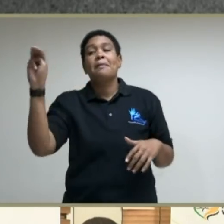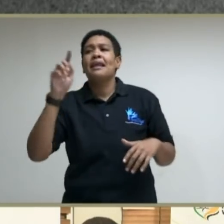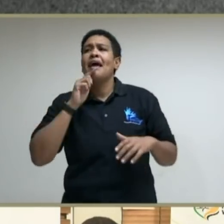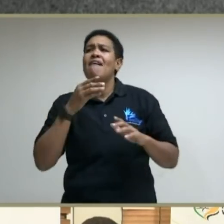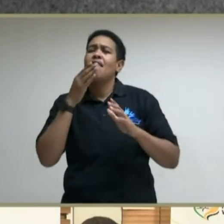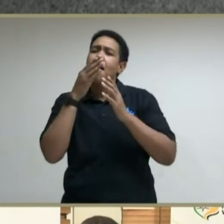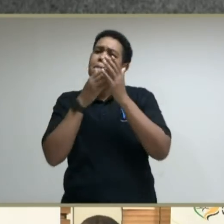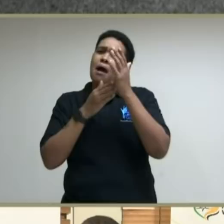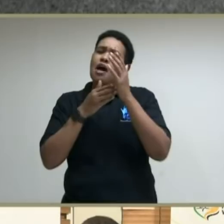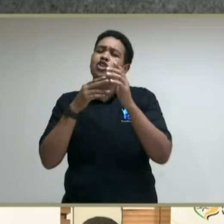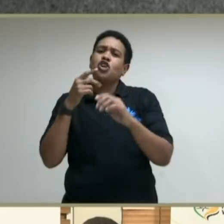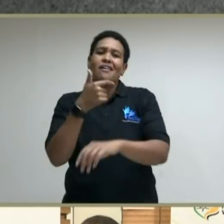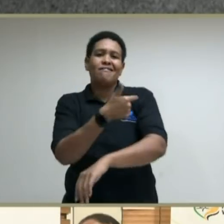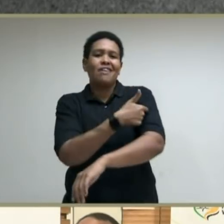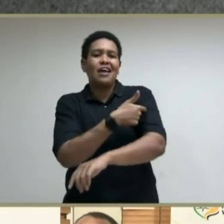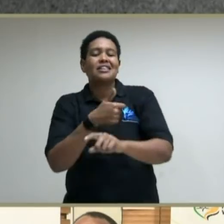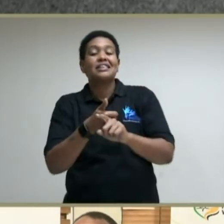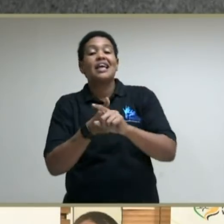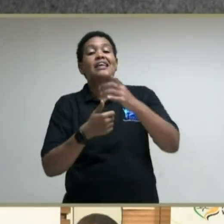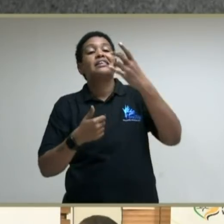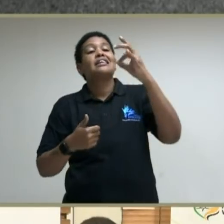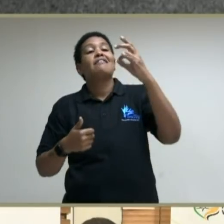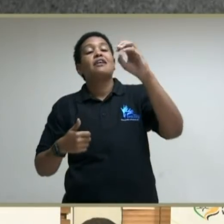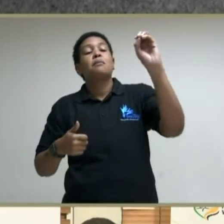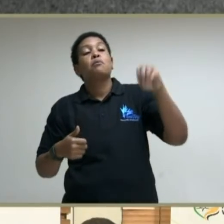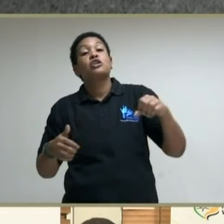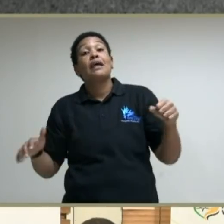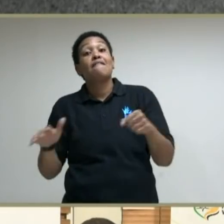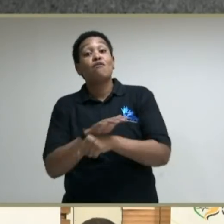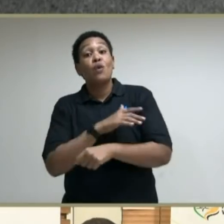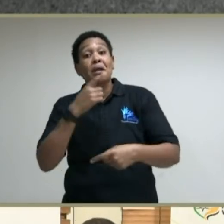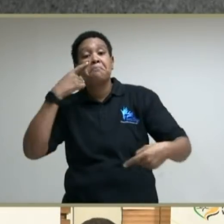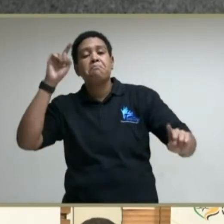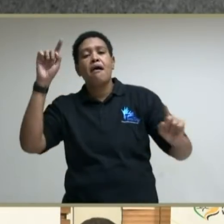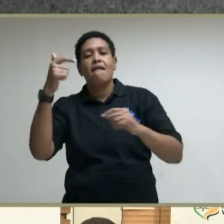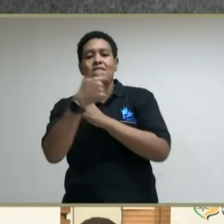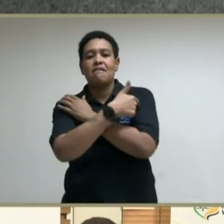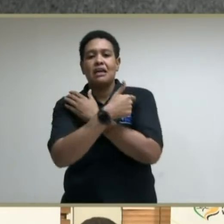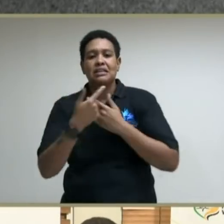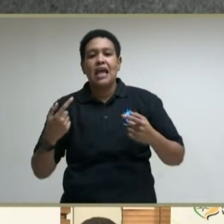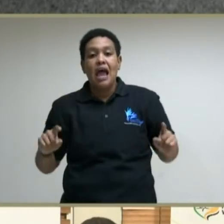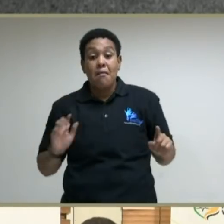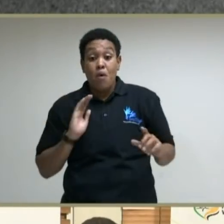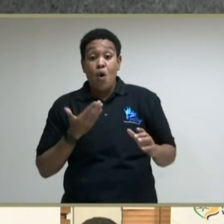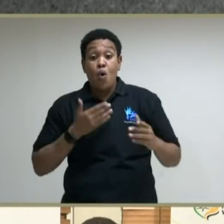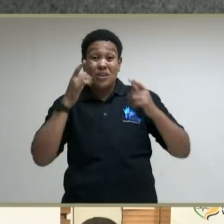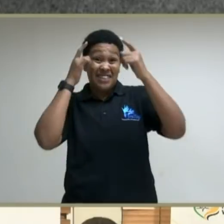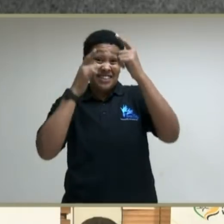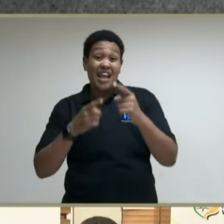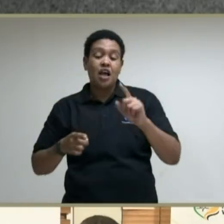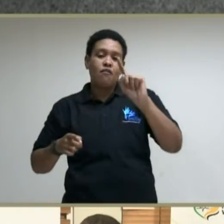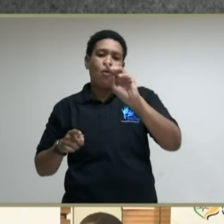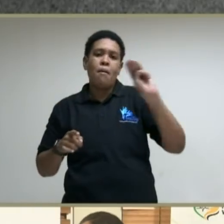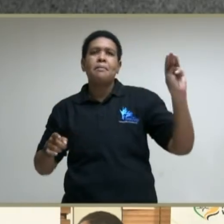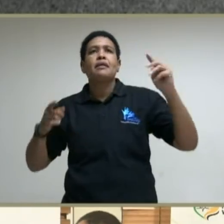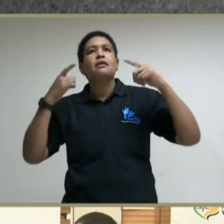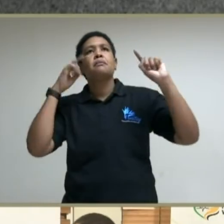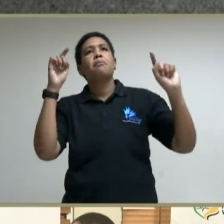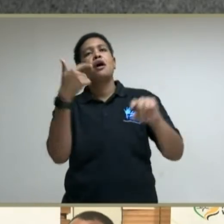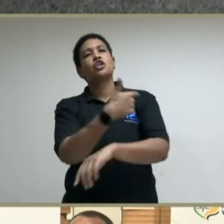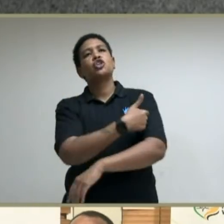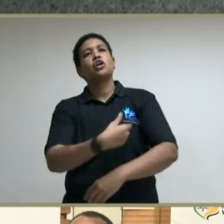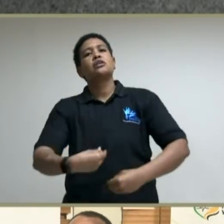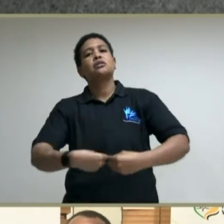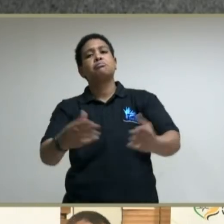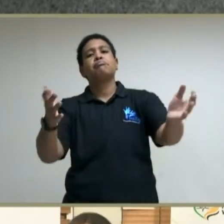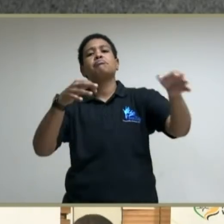partial vaccination and 17% fully vaccinated. And our target of 1 million doses, as